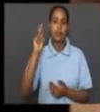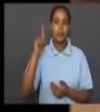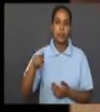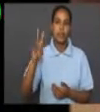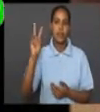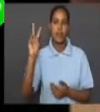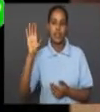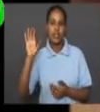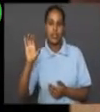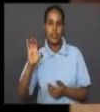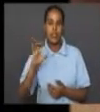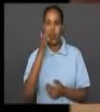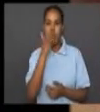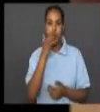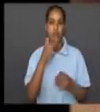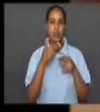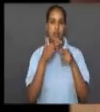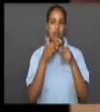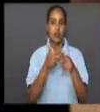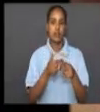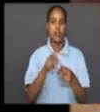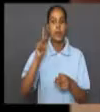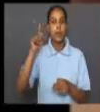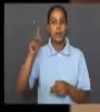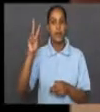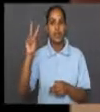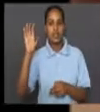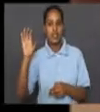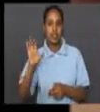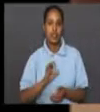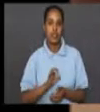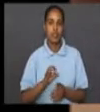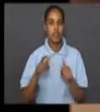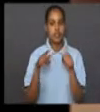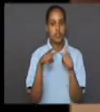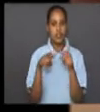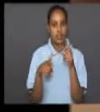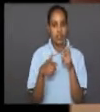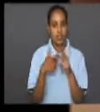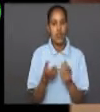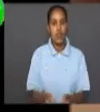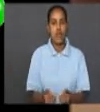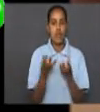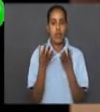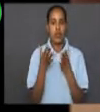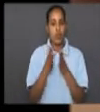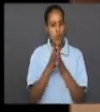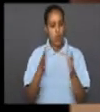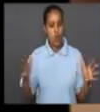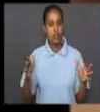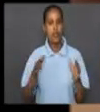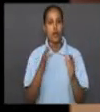Polyvinyl chloride, commonly known as PVC, is the third most